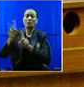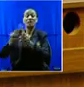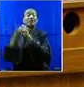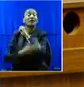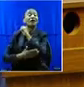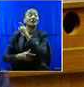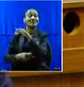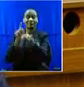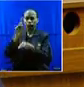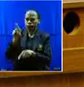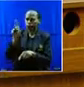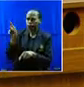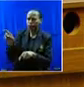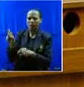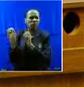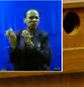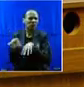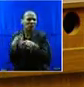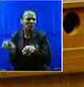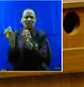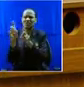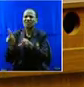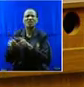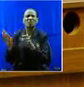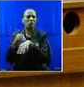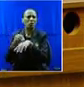faced devastation from wars and other crises.